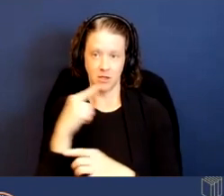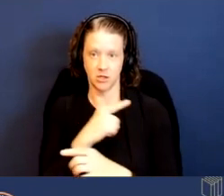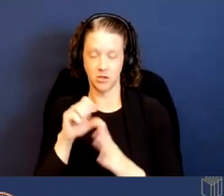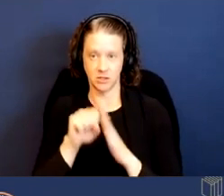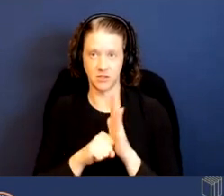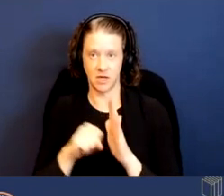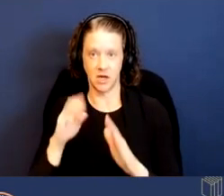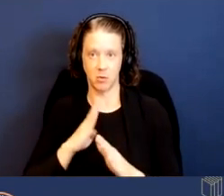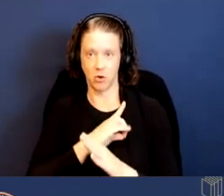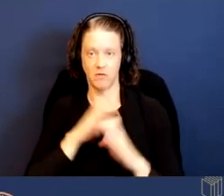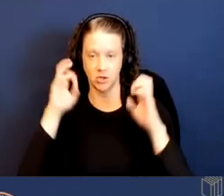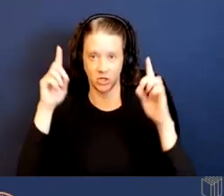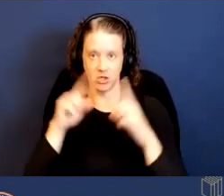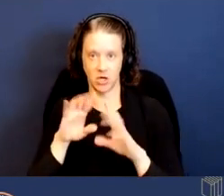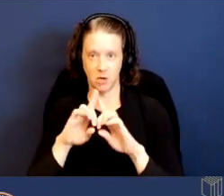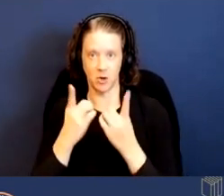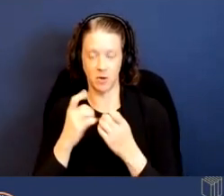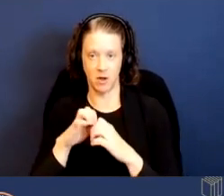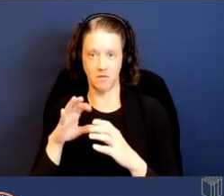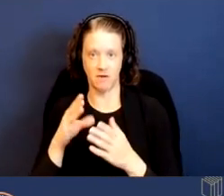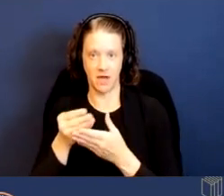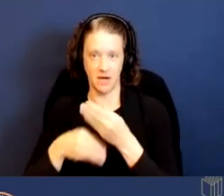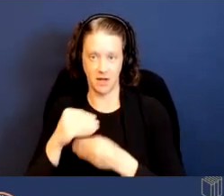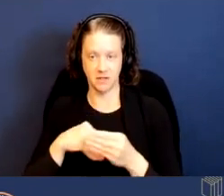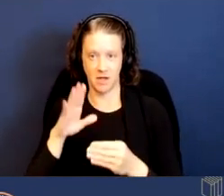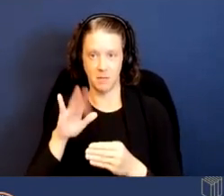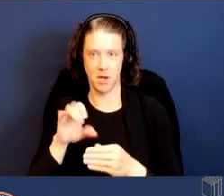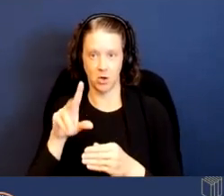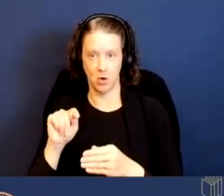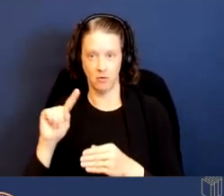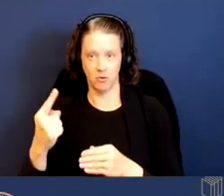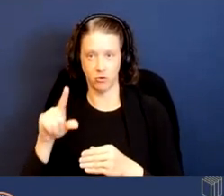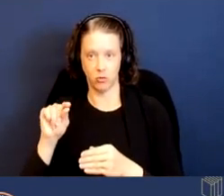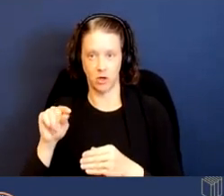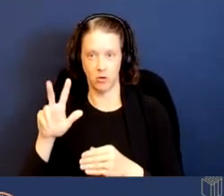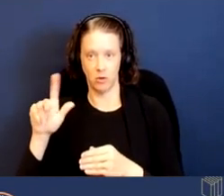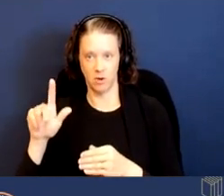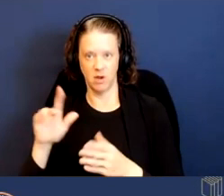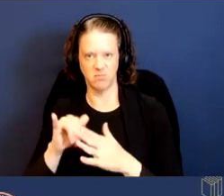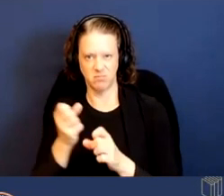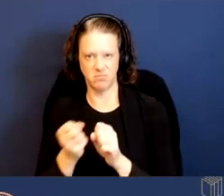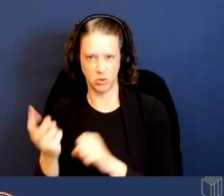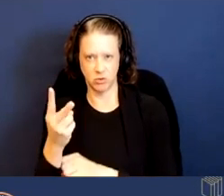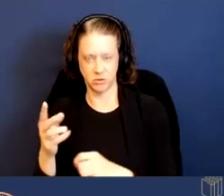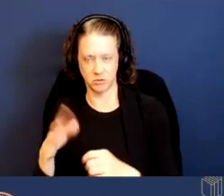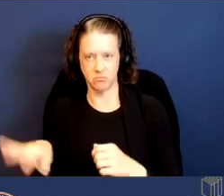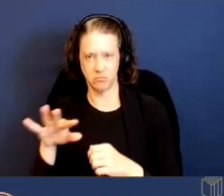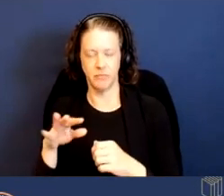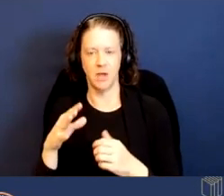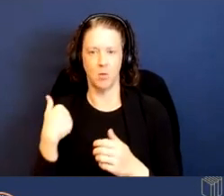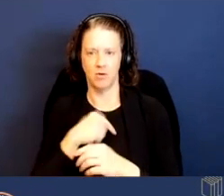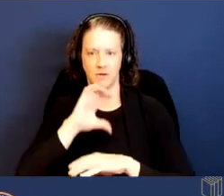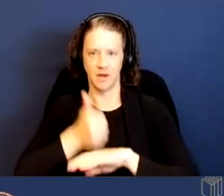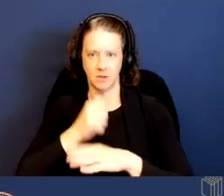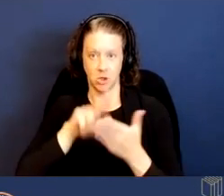Department of Finance by October 1, 2023. So again, it's a couple years out. We first need to establish the contract, and then the study